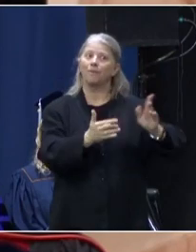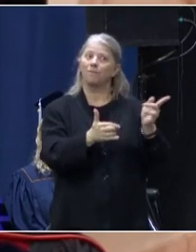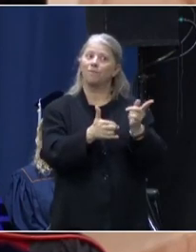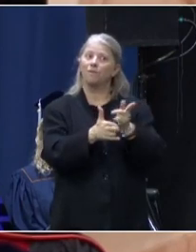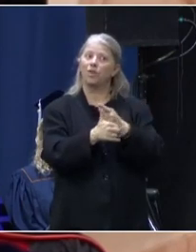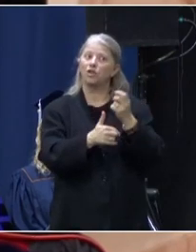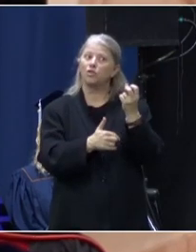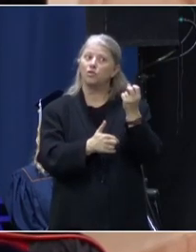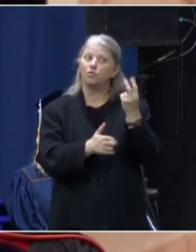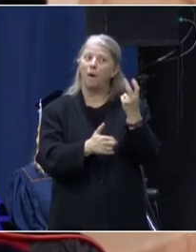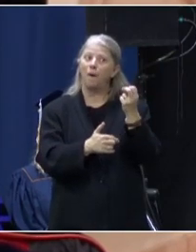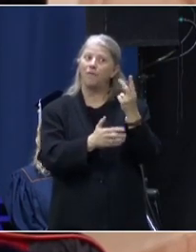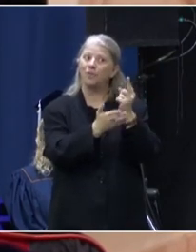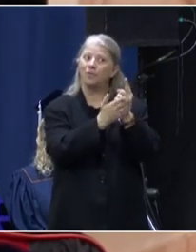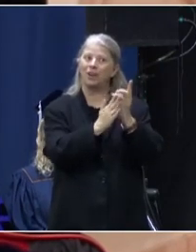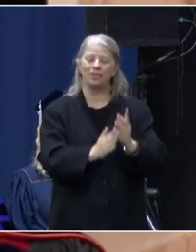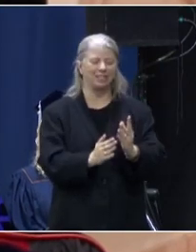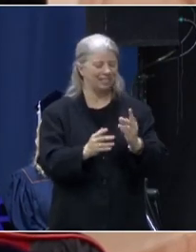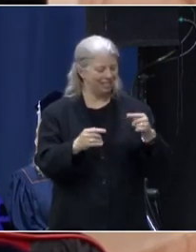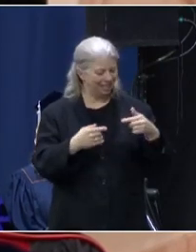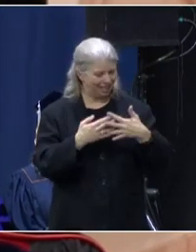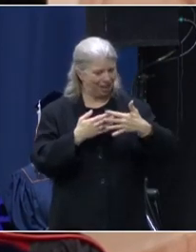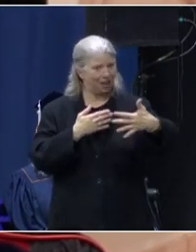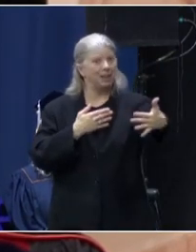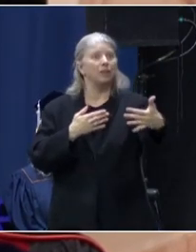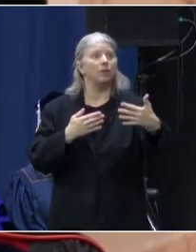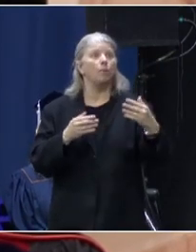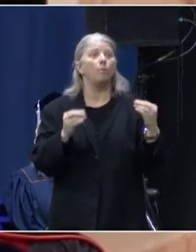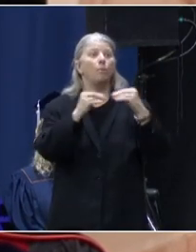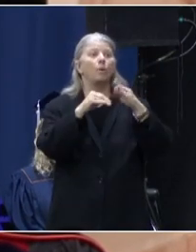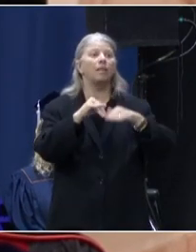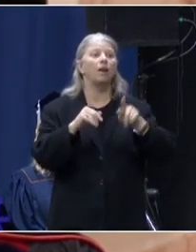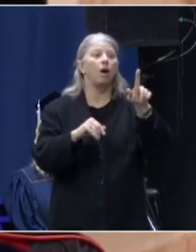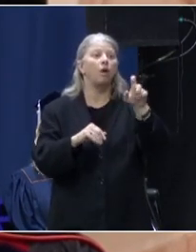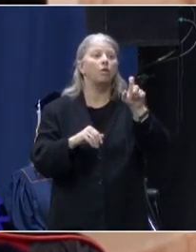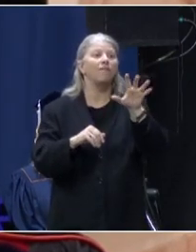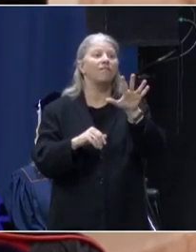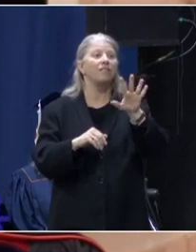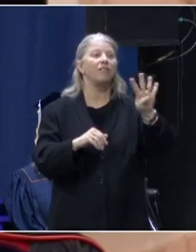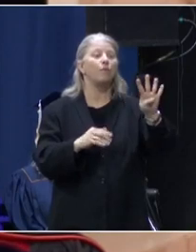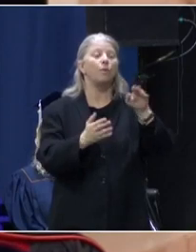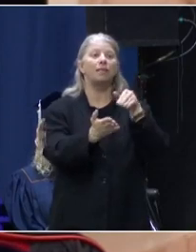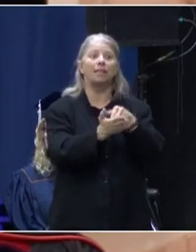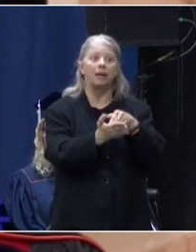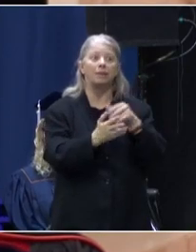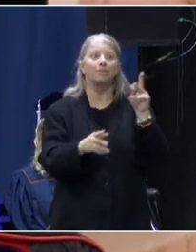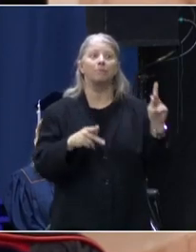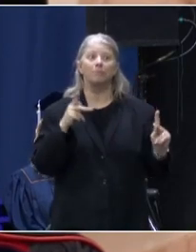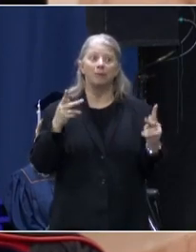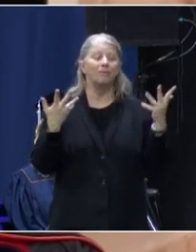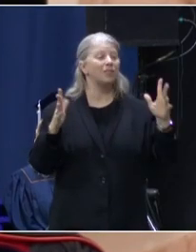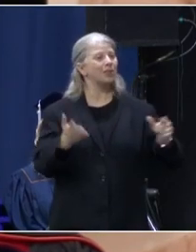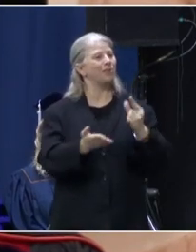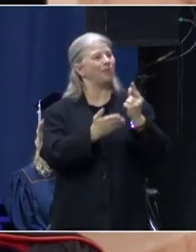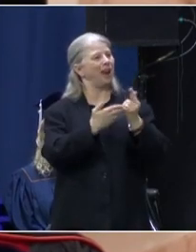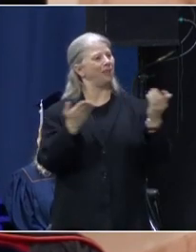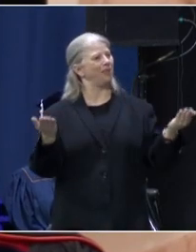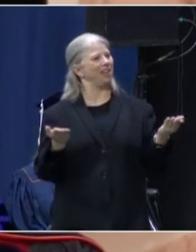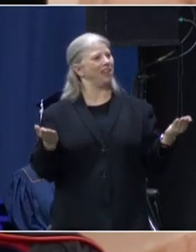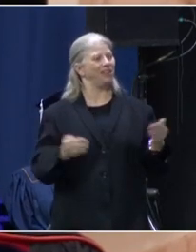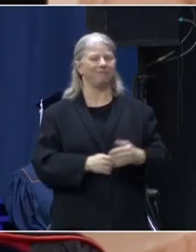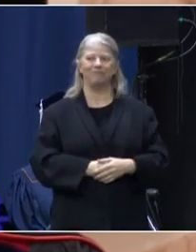12 graduates. Since then, more than 154,000 individuals have graduated from our